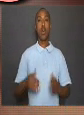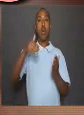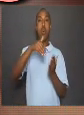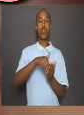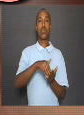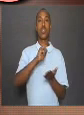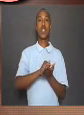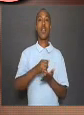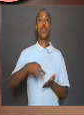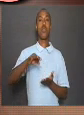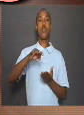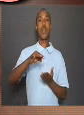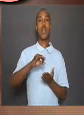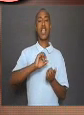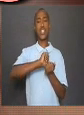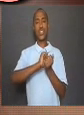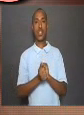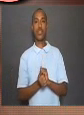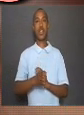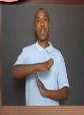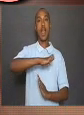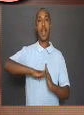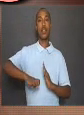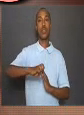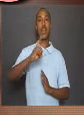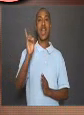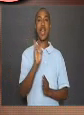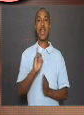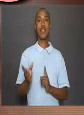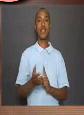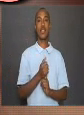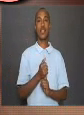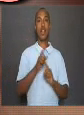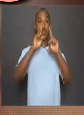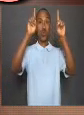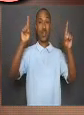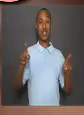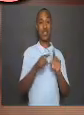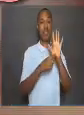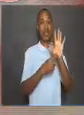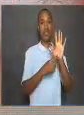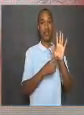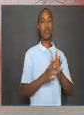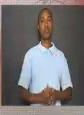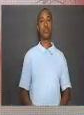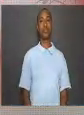thought of as a shift in electron density, as you can see here.